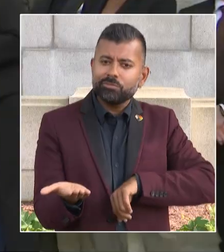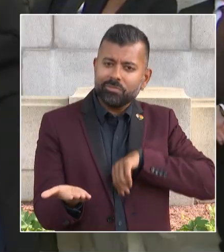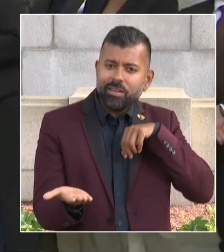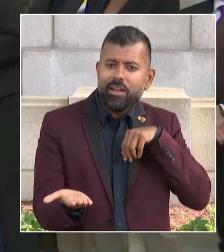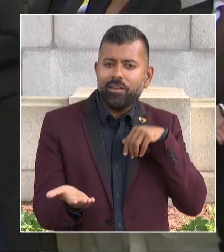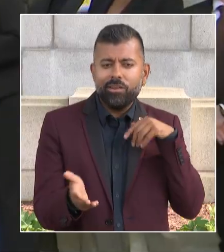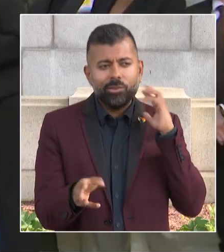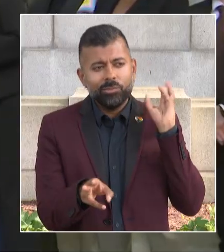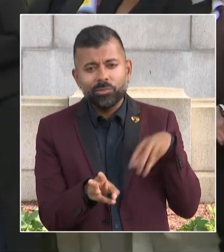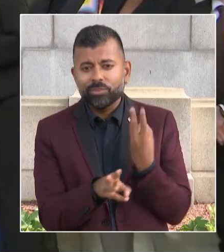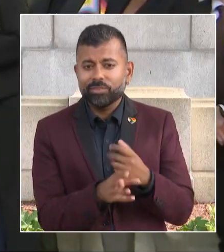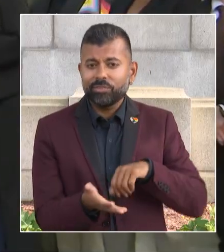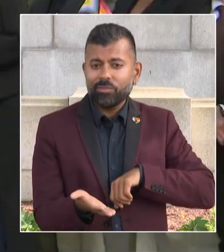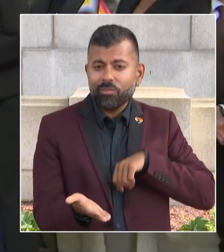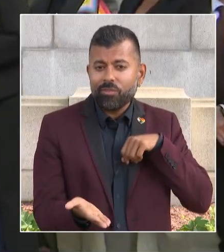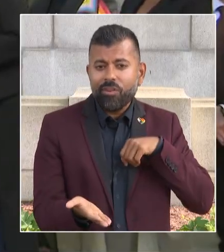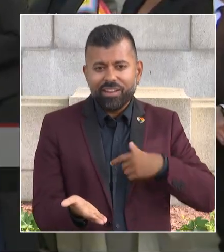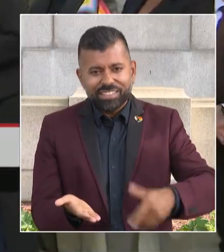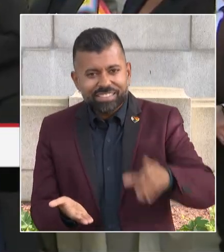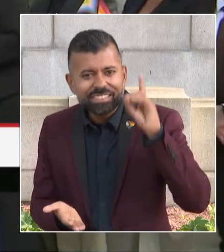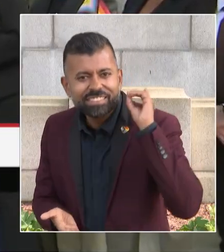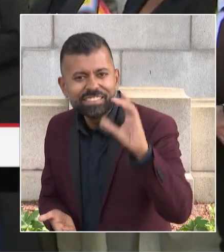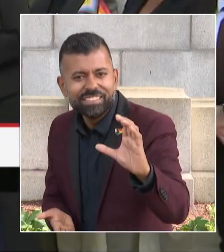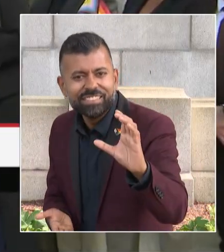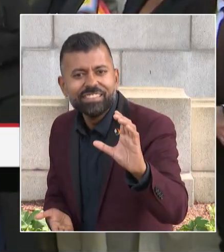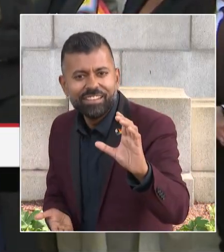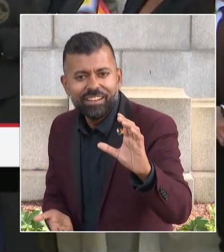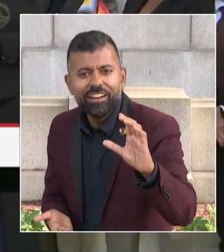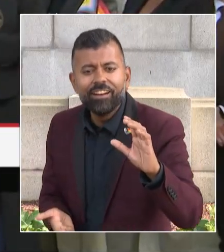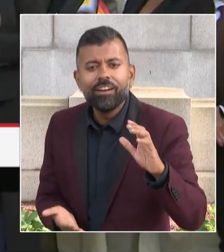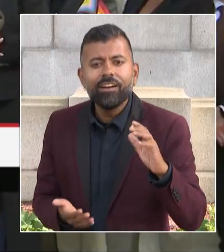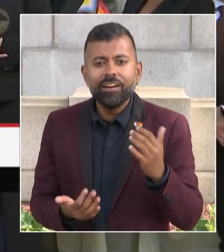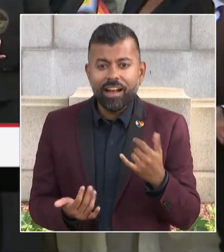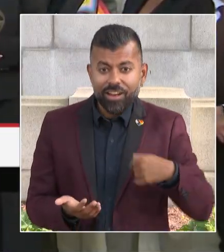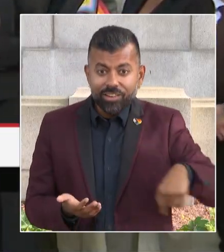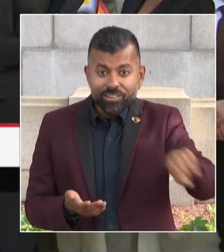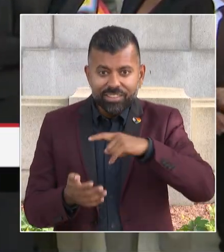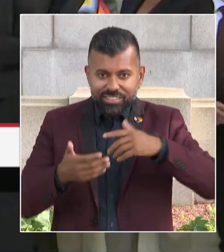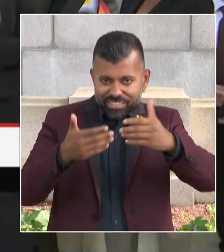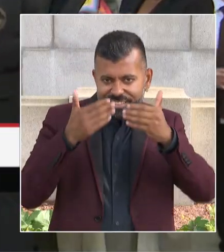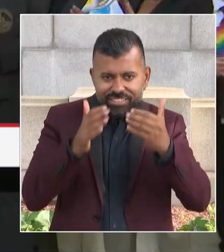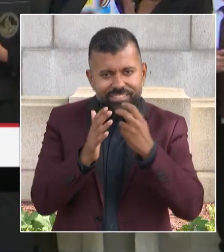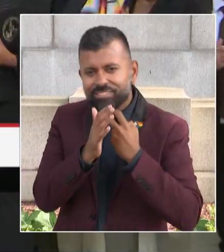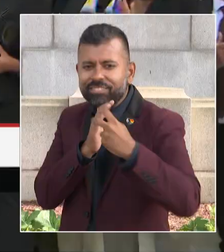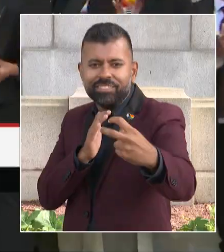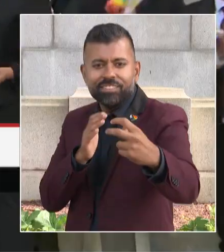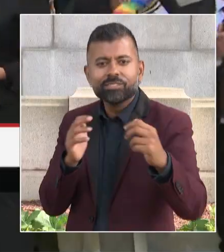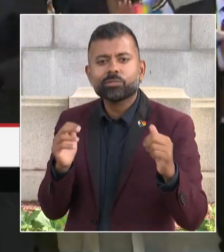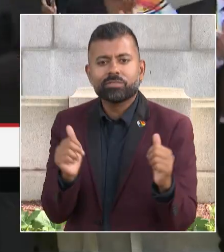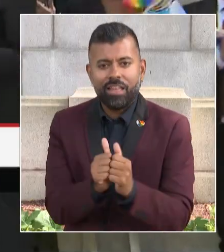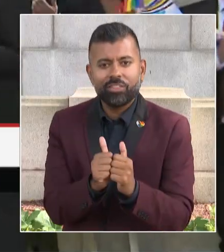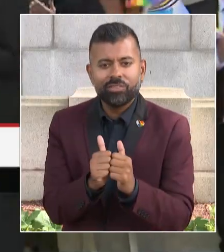It's DC Pride. Let's move forward together. Thank you so much for everything that you do.